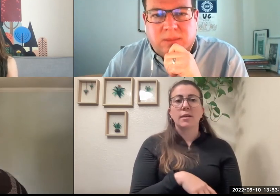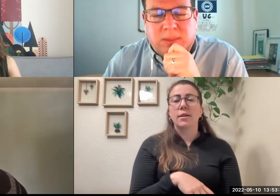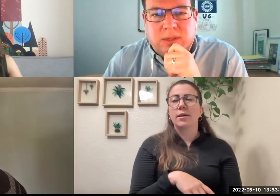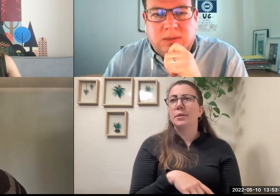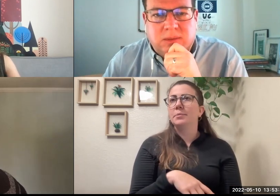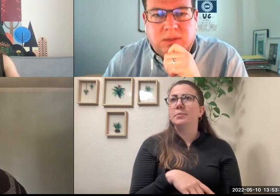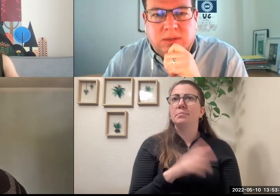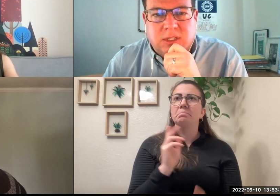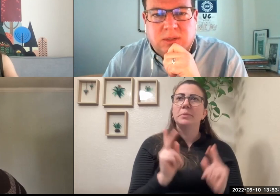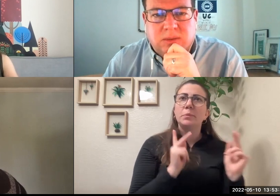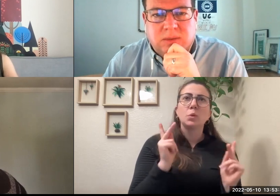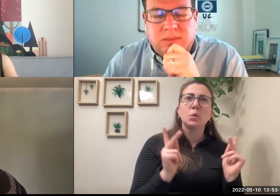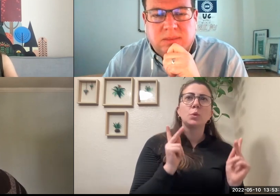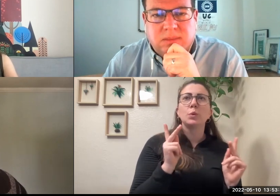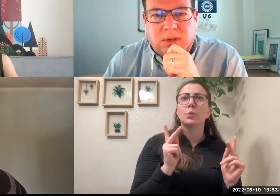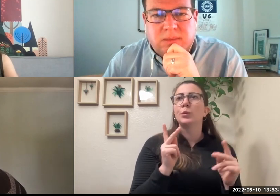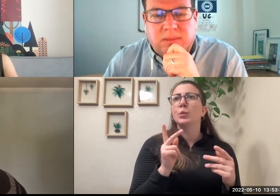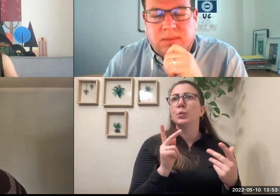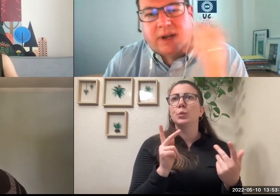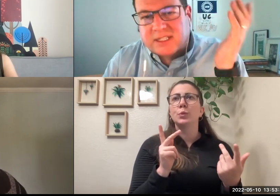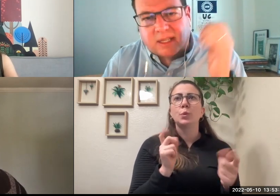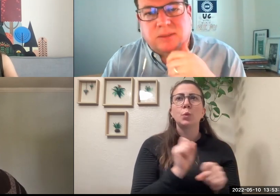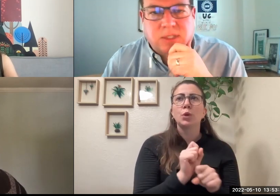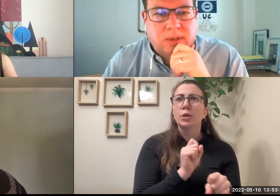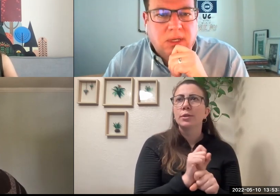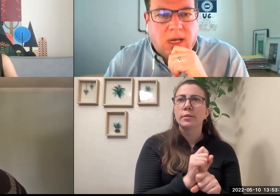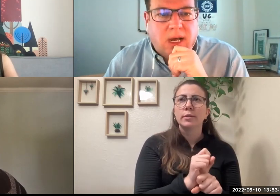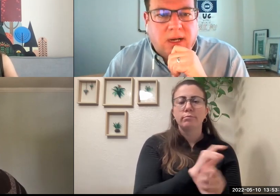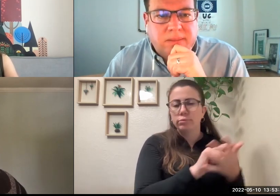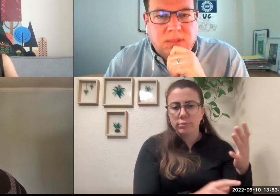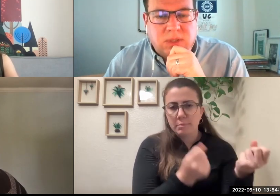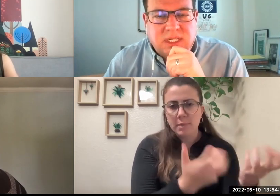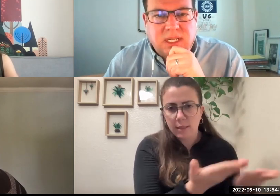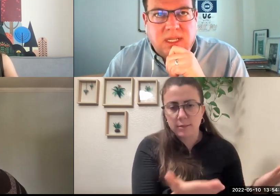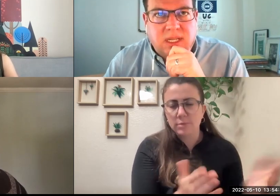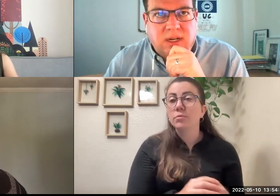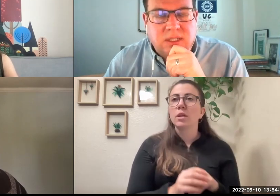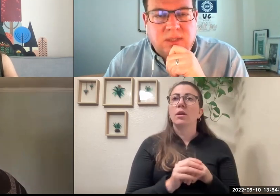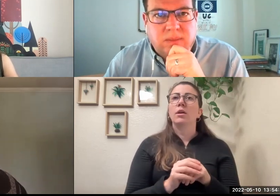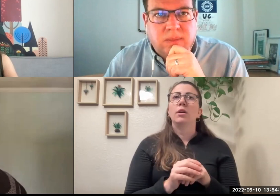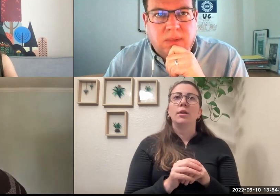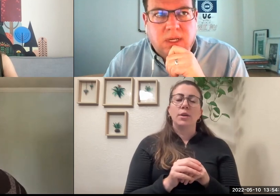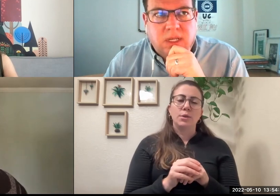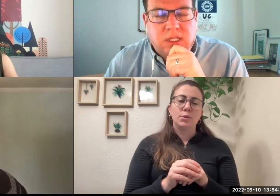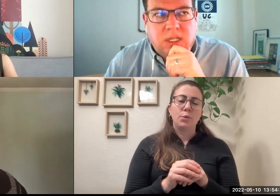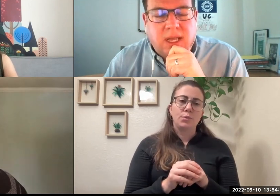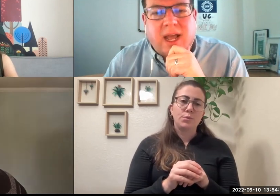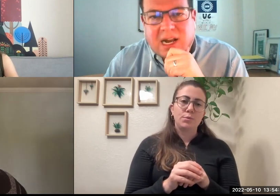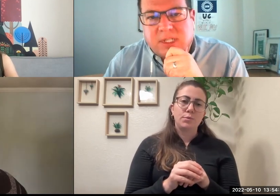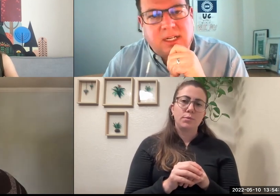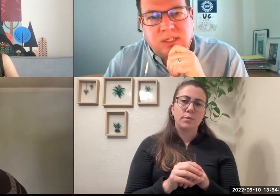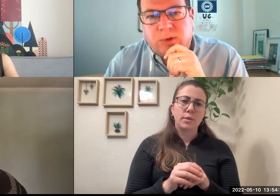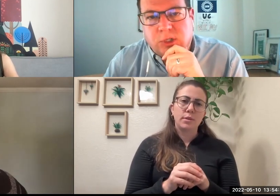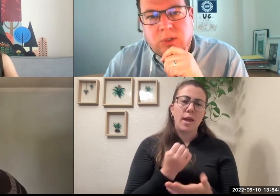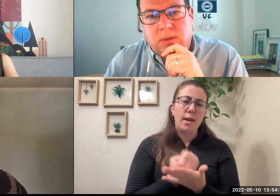and for the people who do, all kinds of things. But so there's